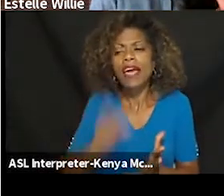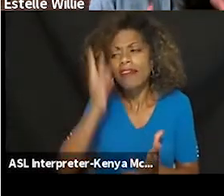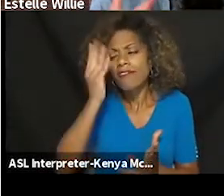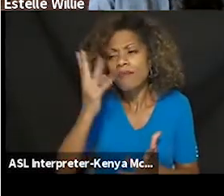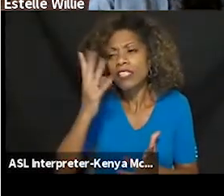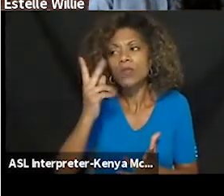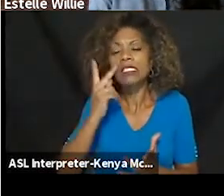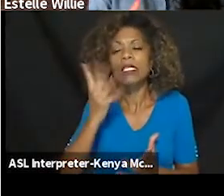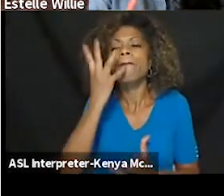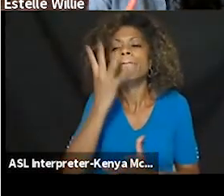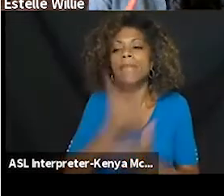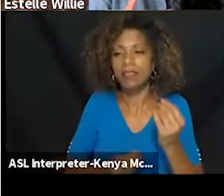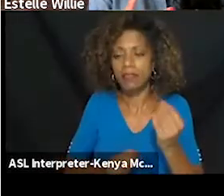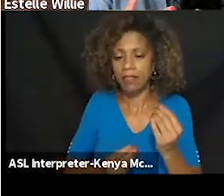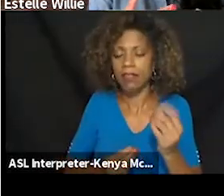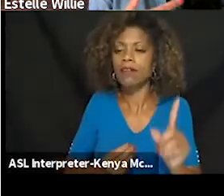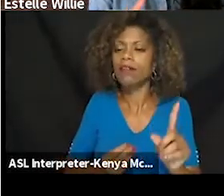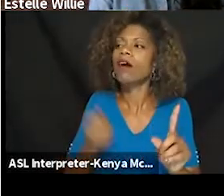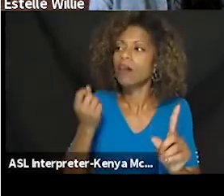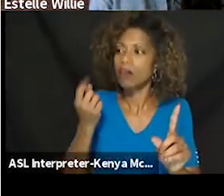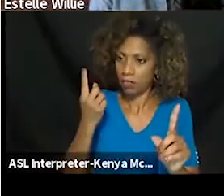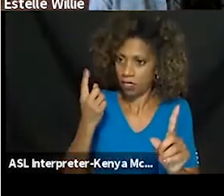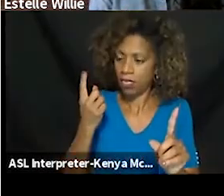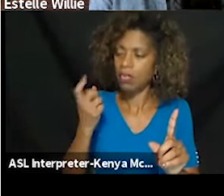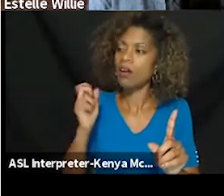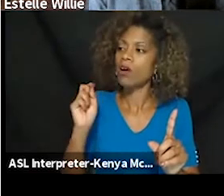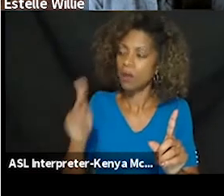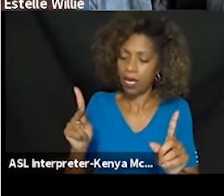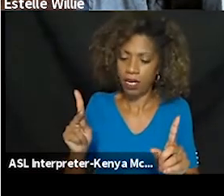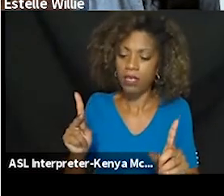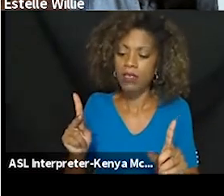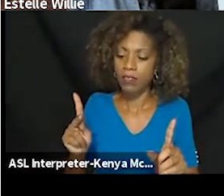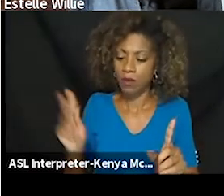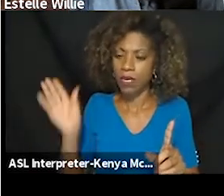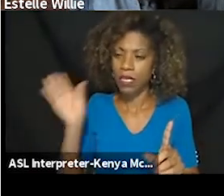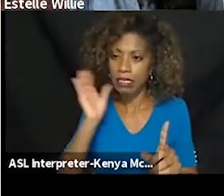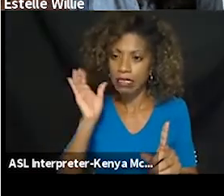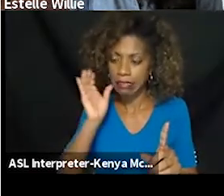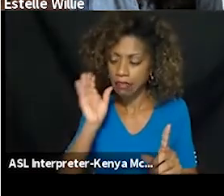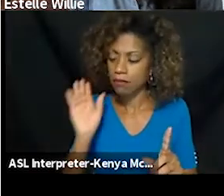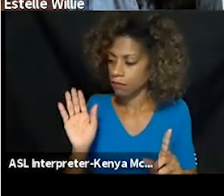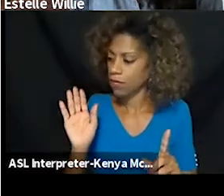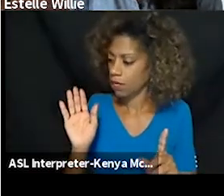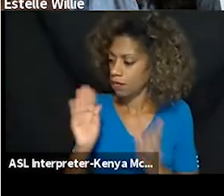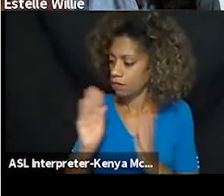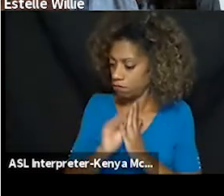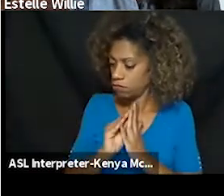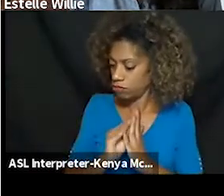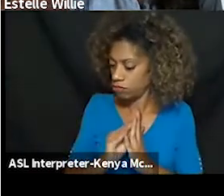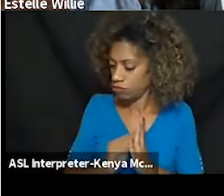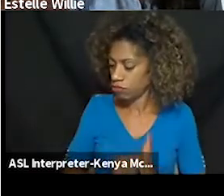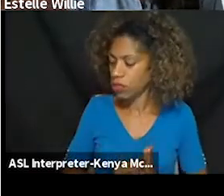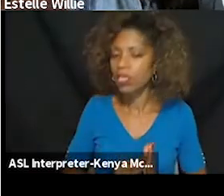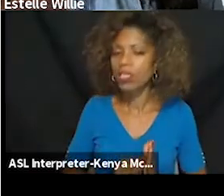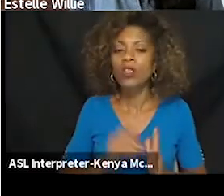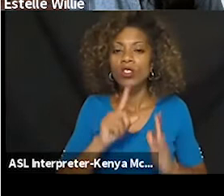with these issues? So we launched a playbook for school leaders